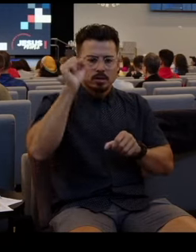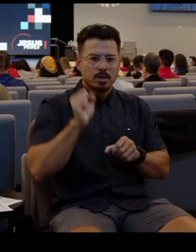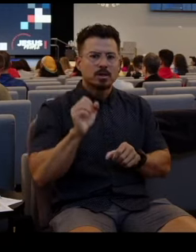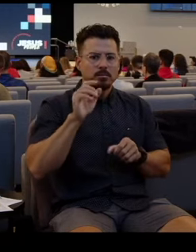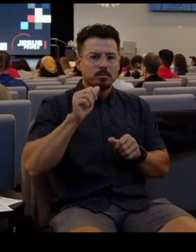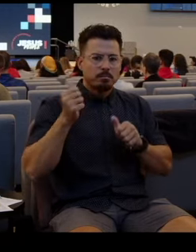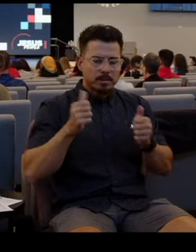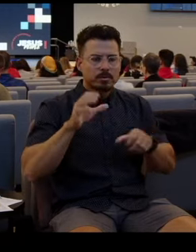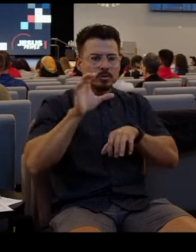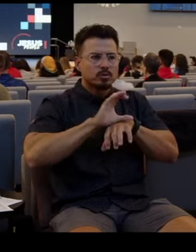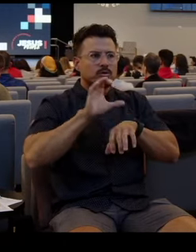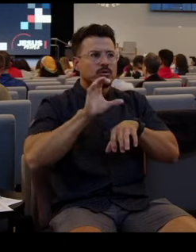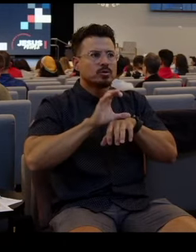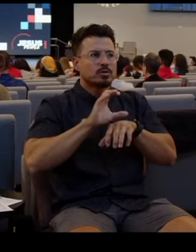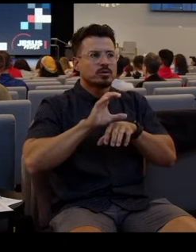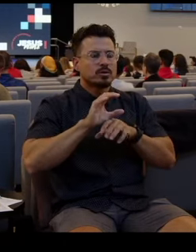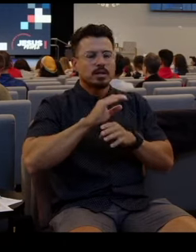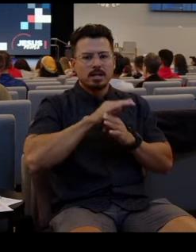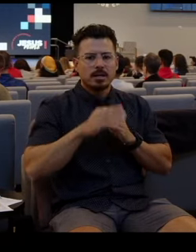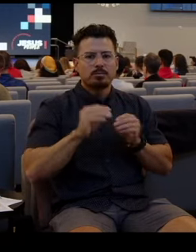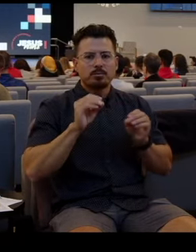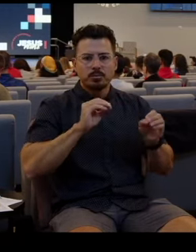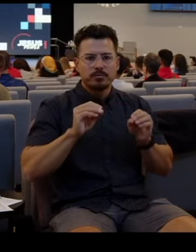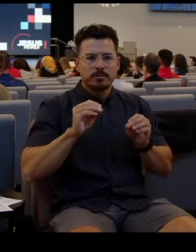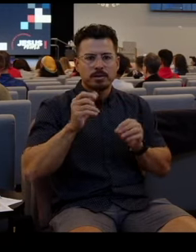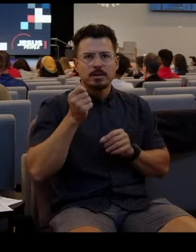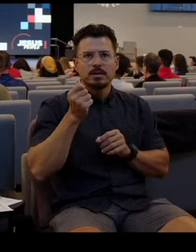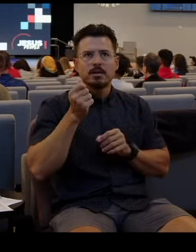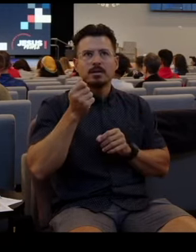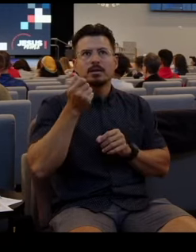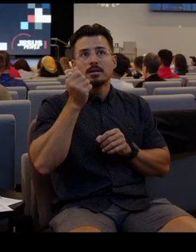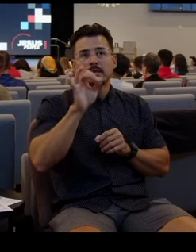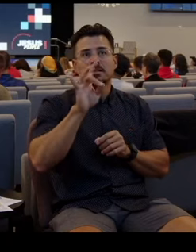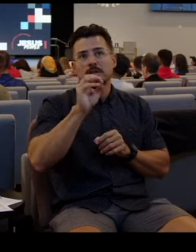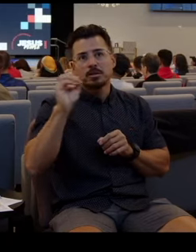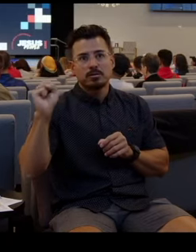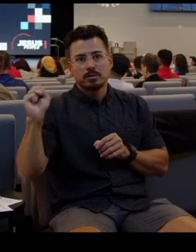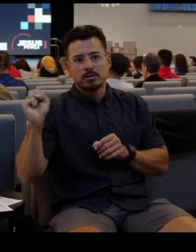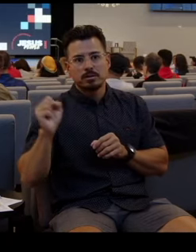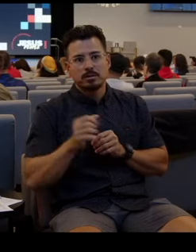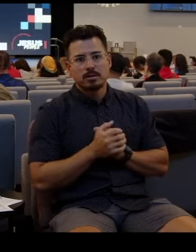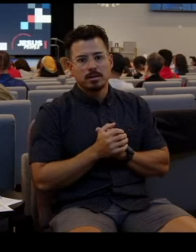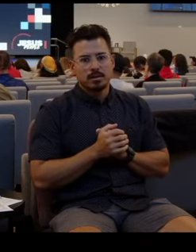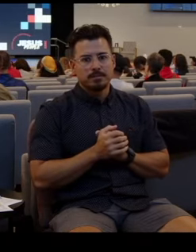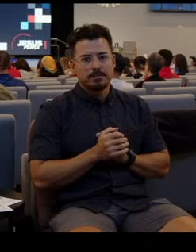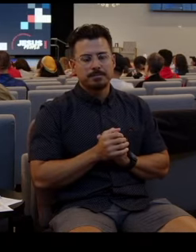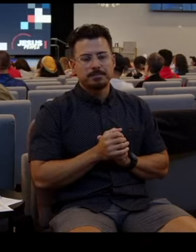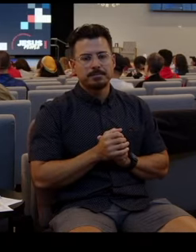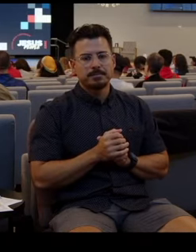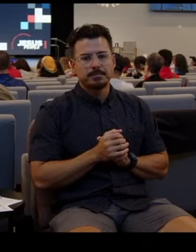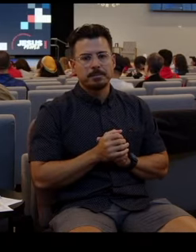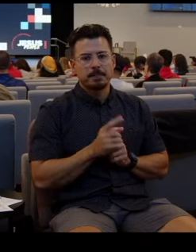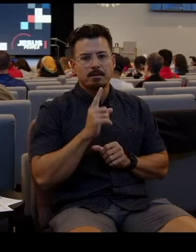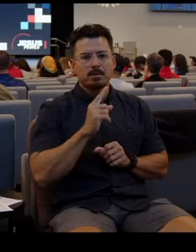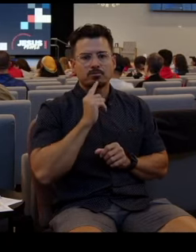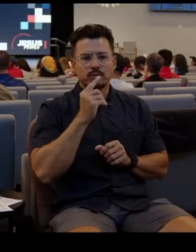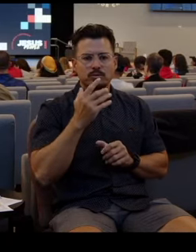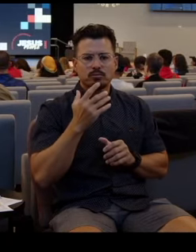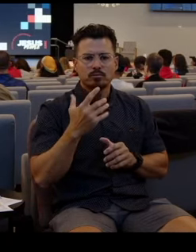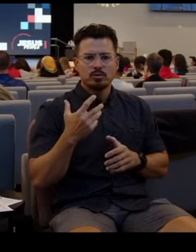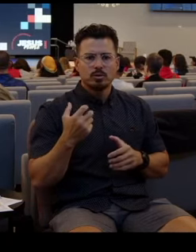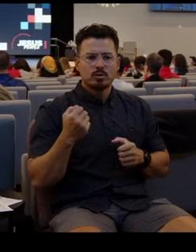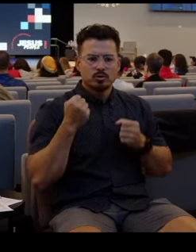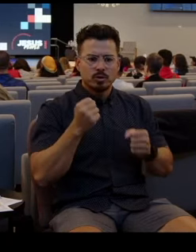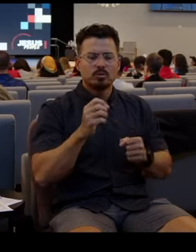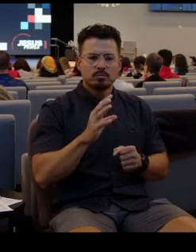planting movement at the end of the 1800s. But he had some very strong opinions